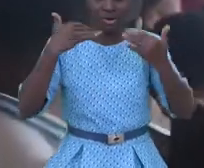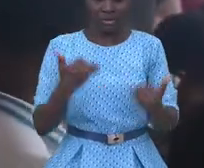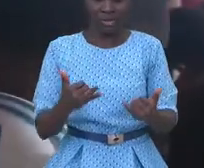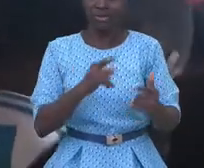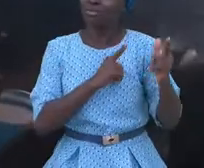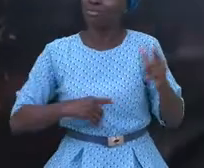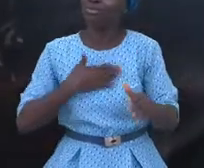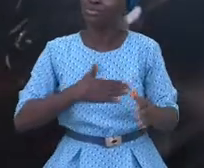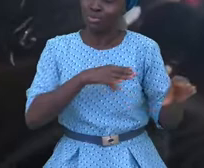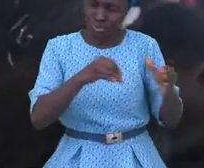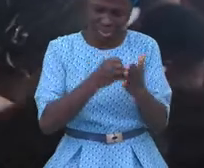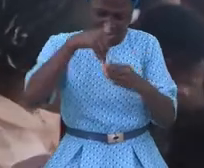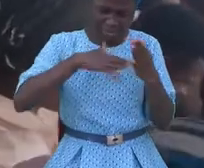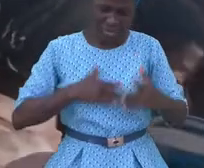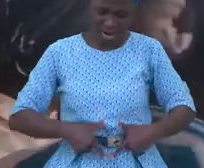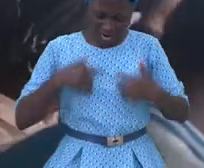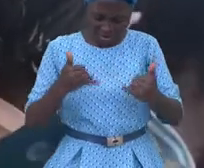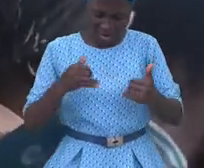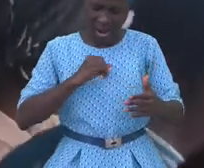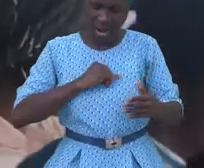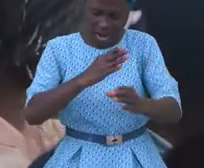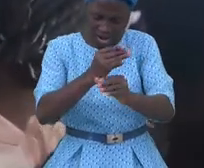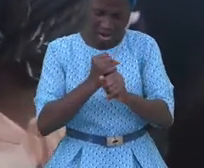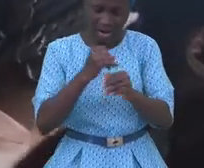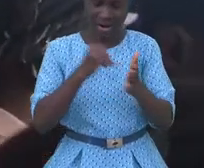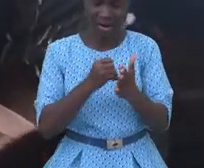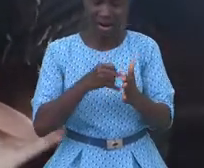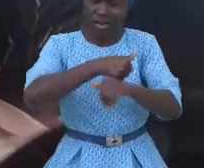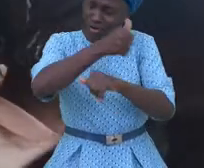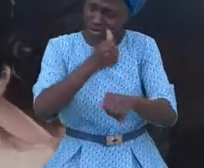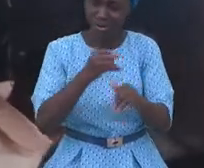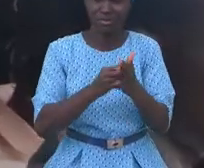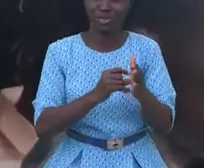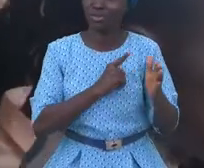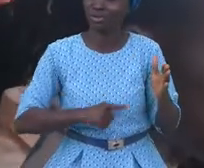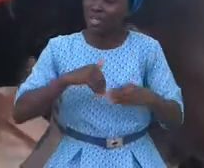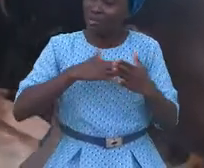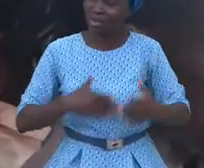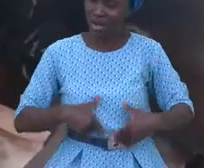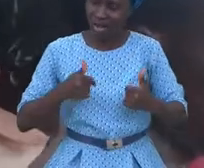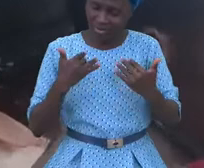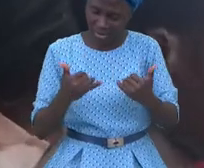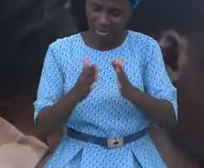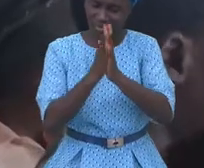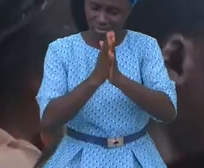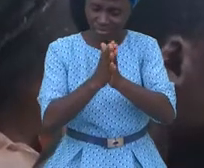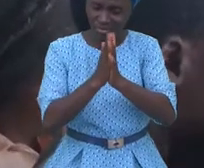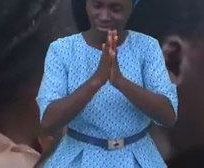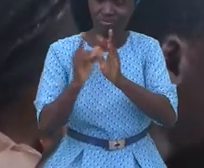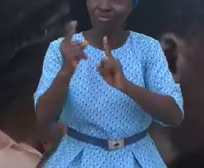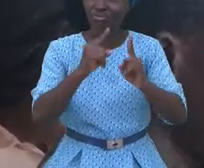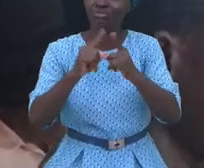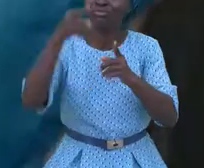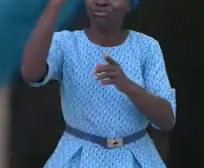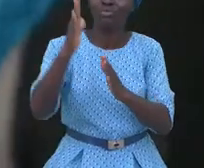it. Achieve it. Confirm it in my life. Tell the Lord. Tell the